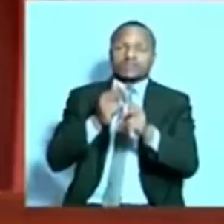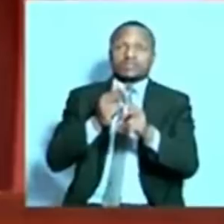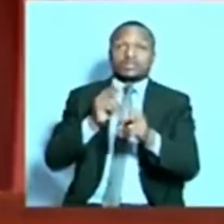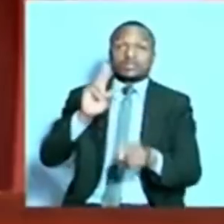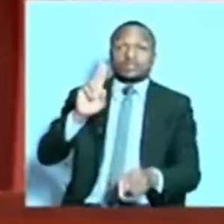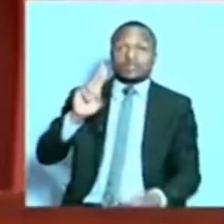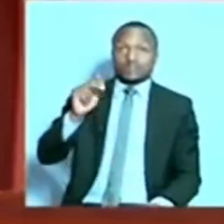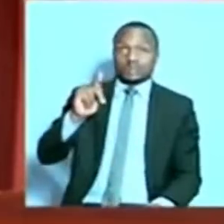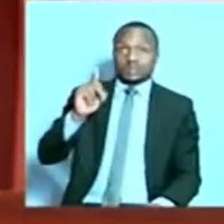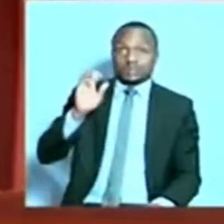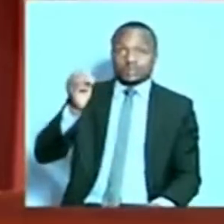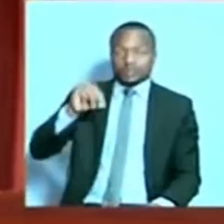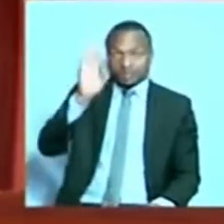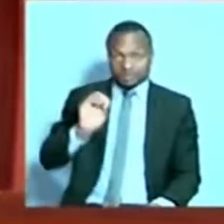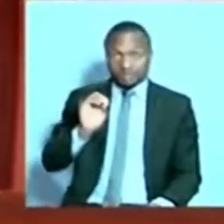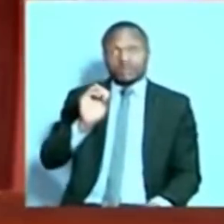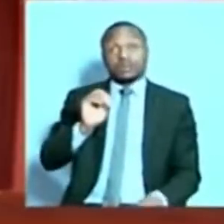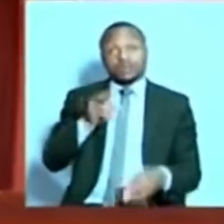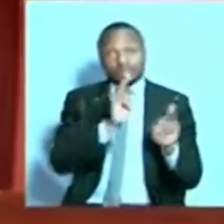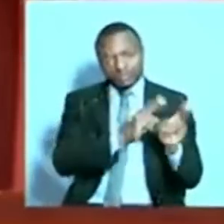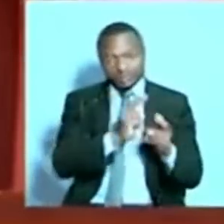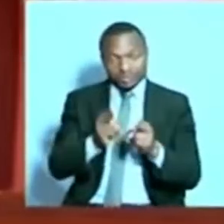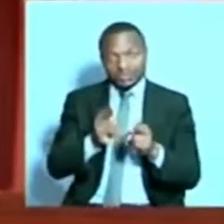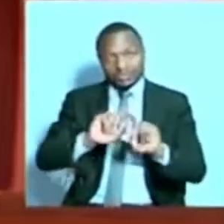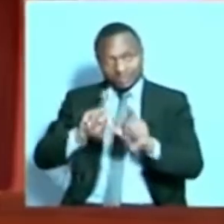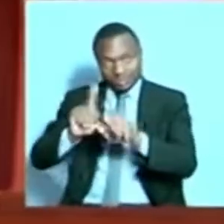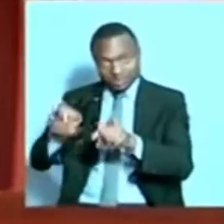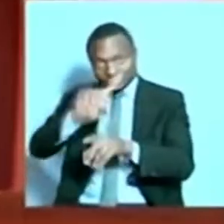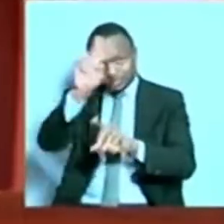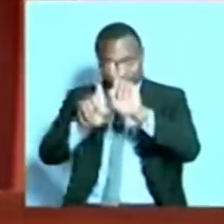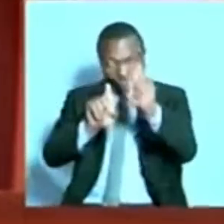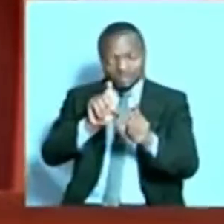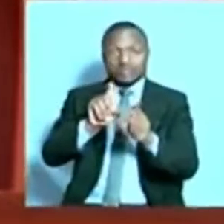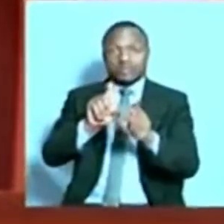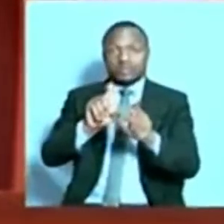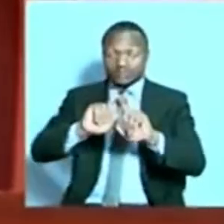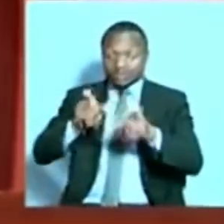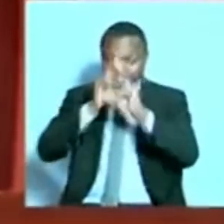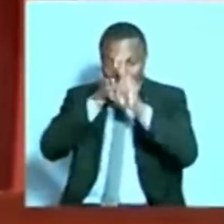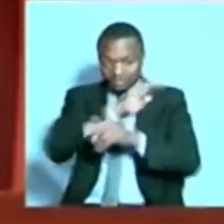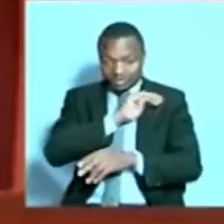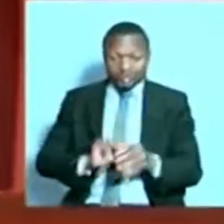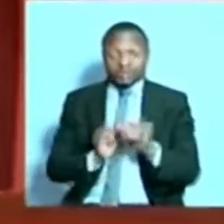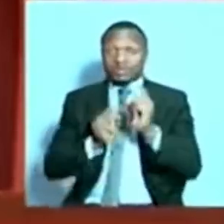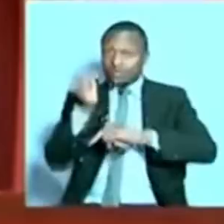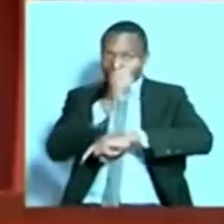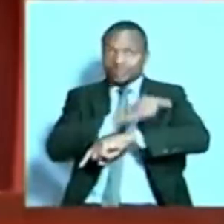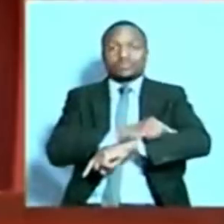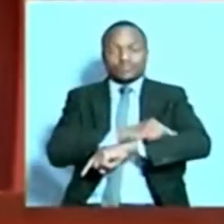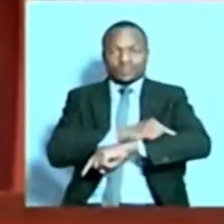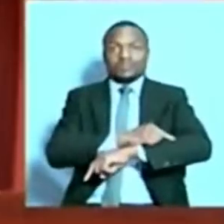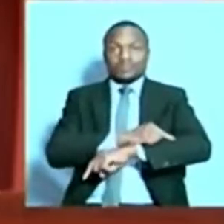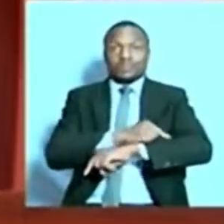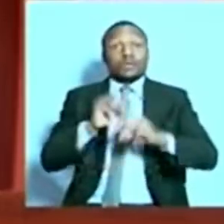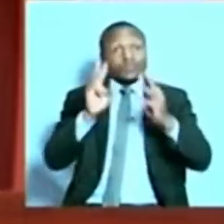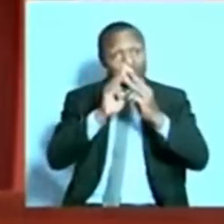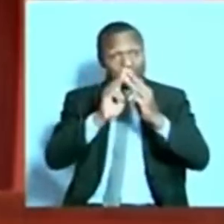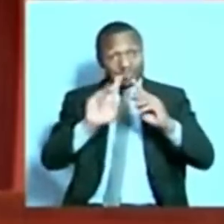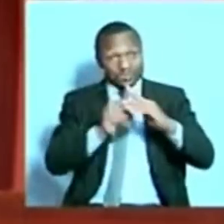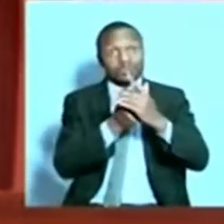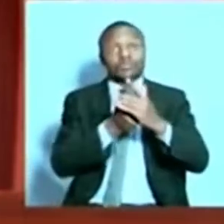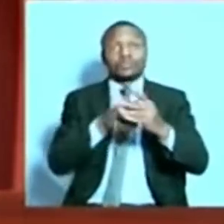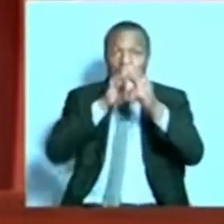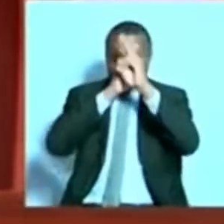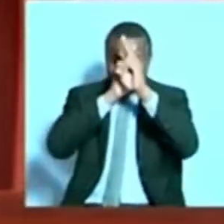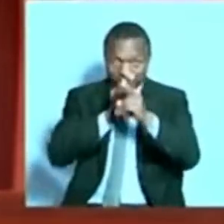just responding to various concerns that were raised by various members of Parliament. So today, when business resumes, the Honorable Acting